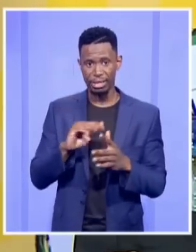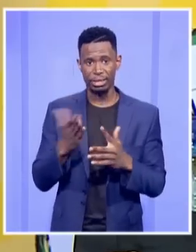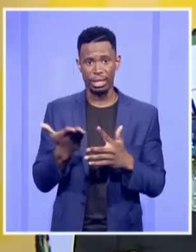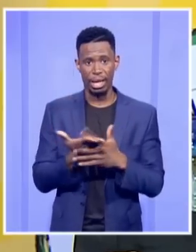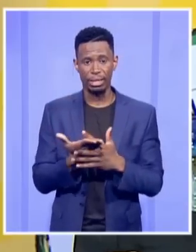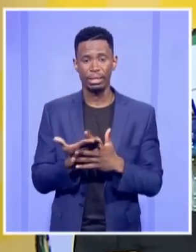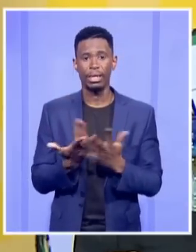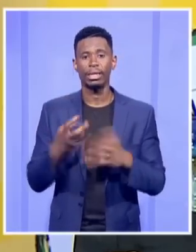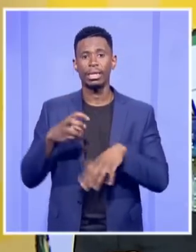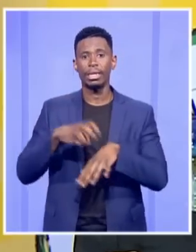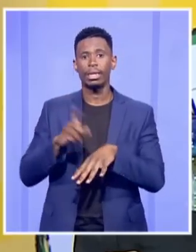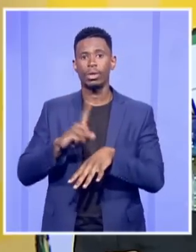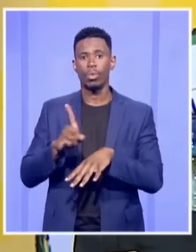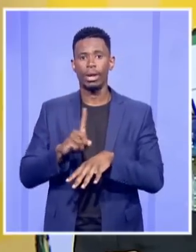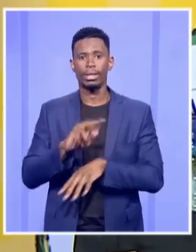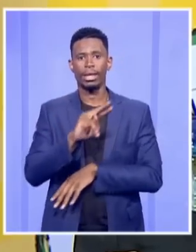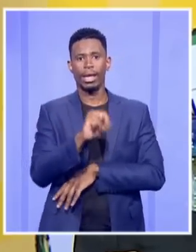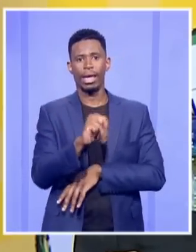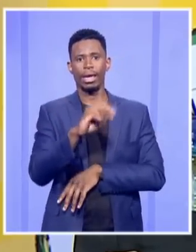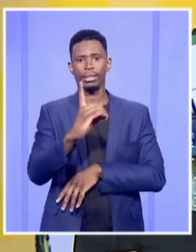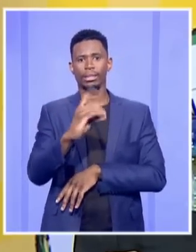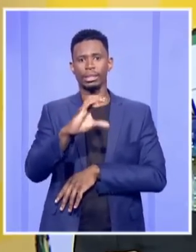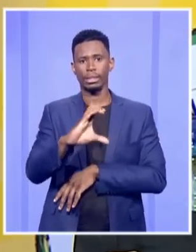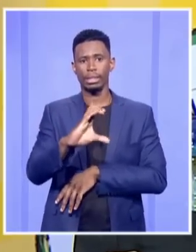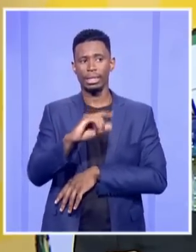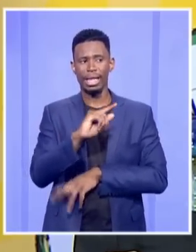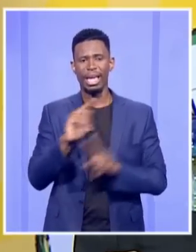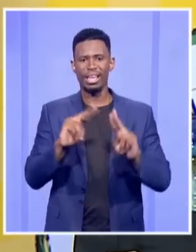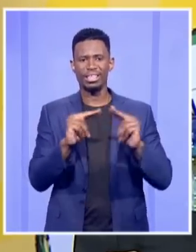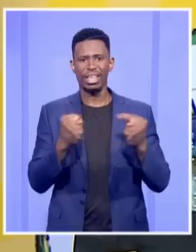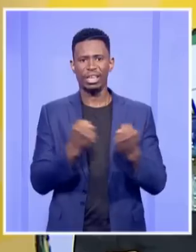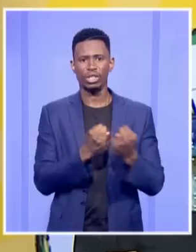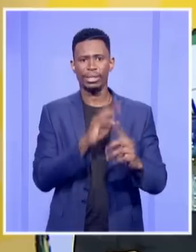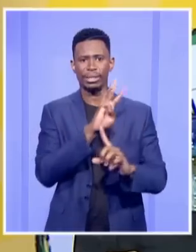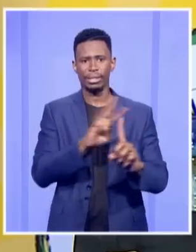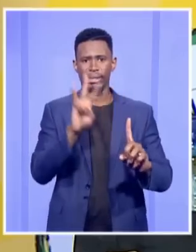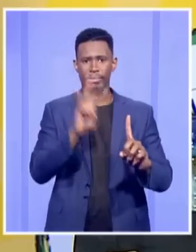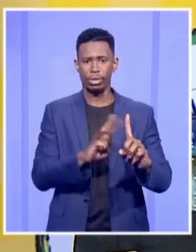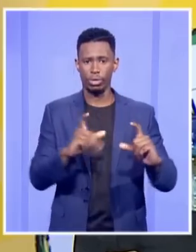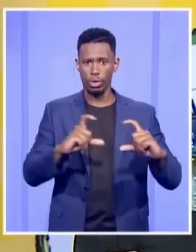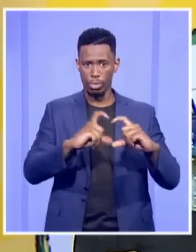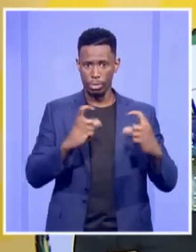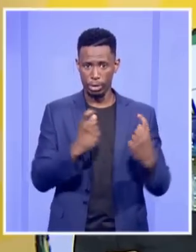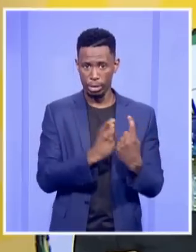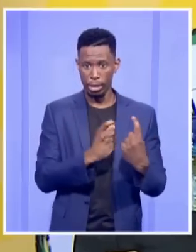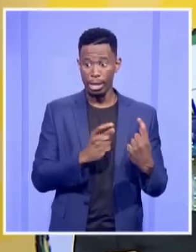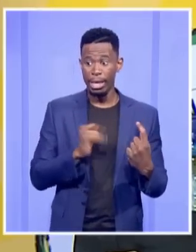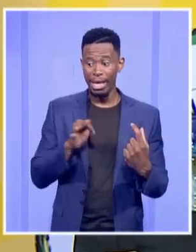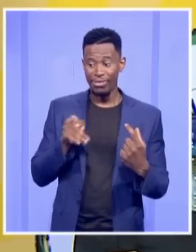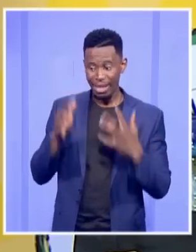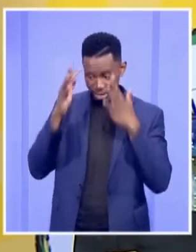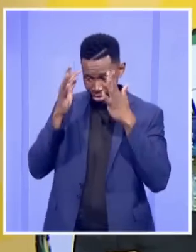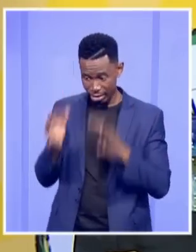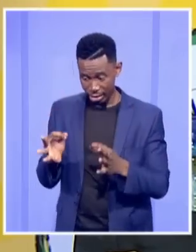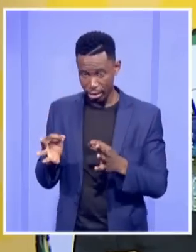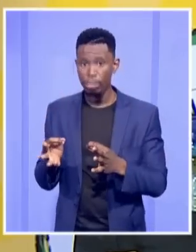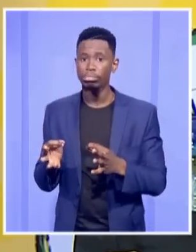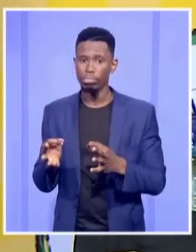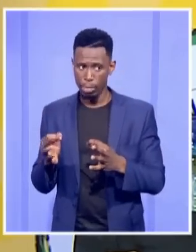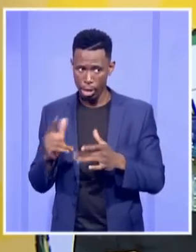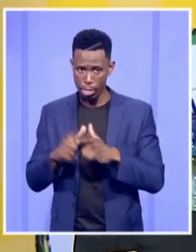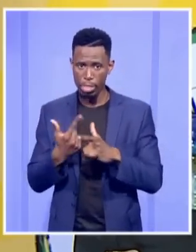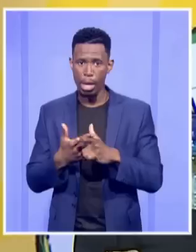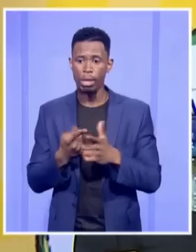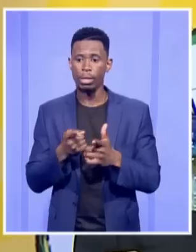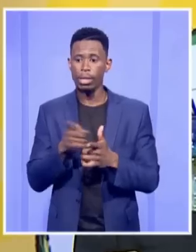the attention of the NDC or any other disciplinary structure of the ANC, they will take that decision. There will be